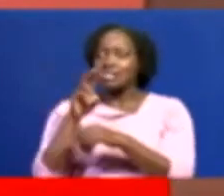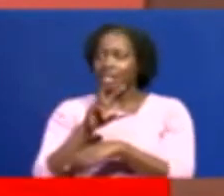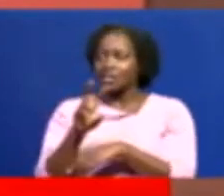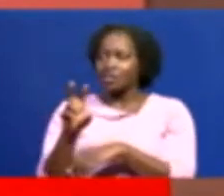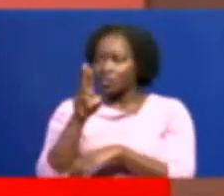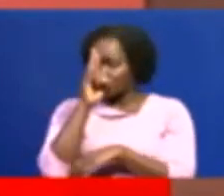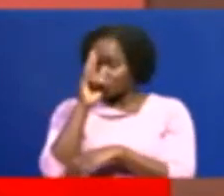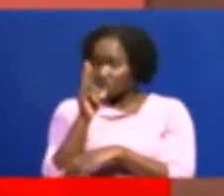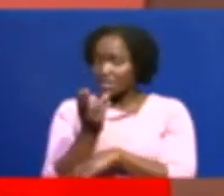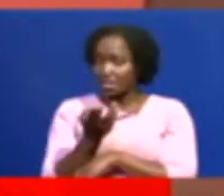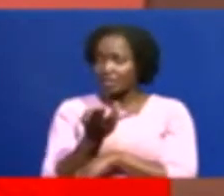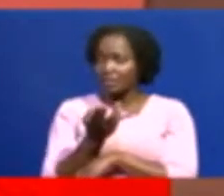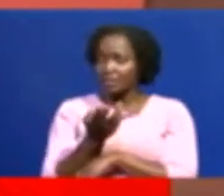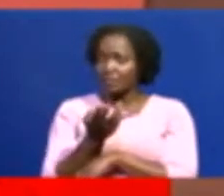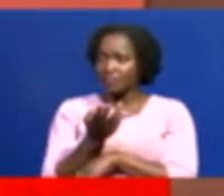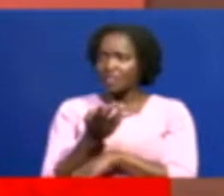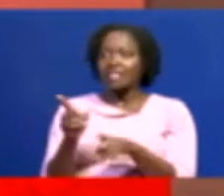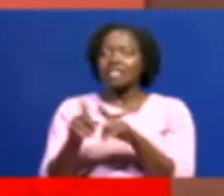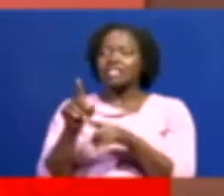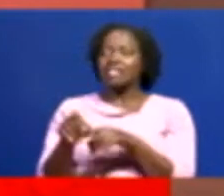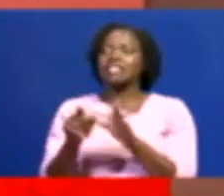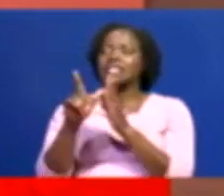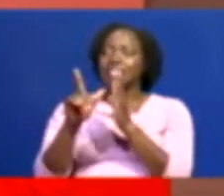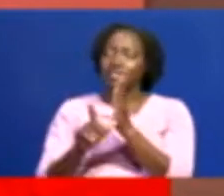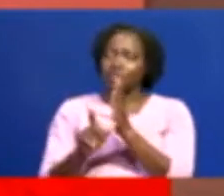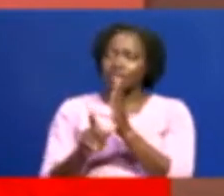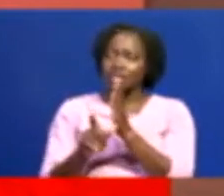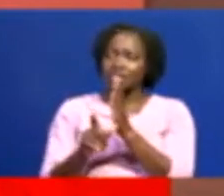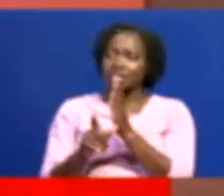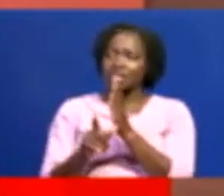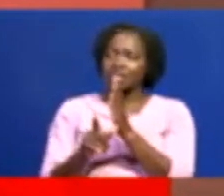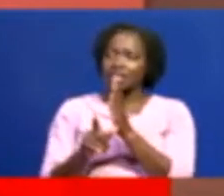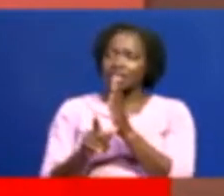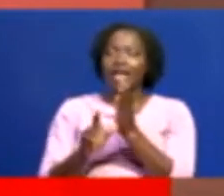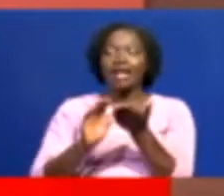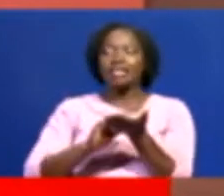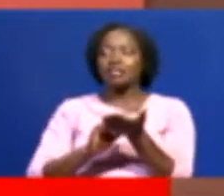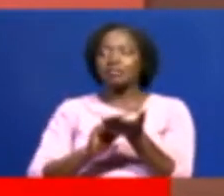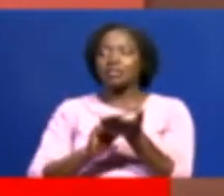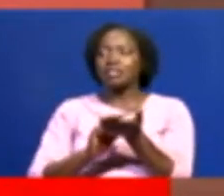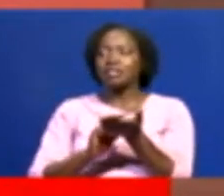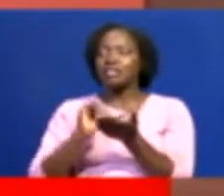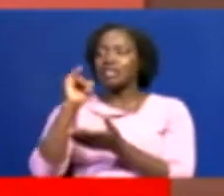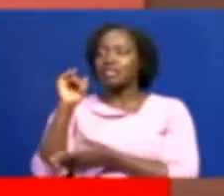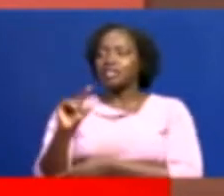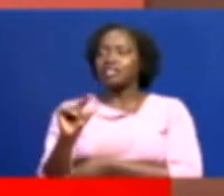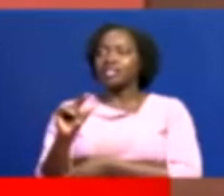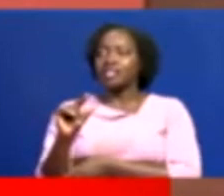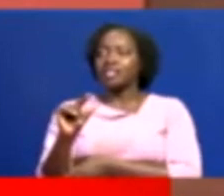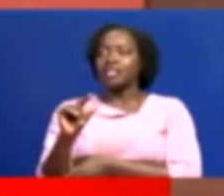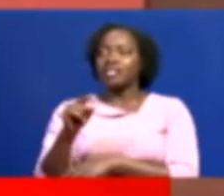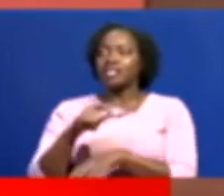police force, they still need lessons, and I would be recommending to the IG when you'll be doing